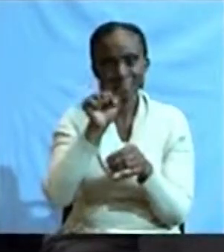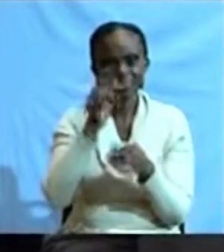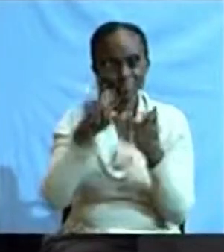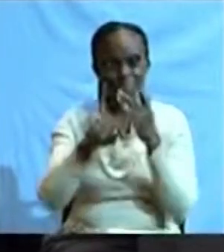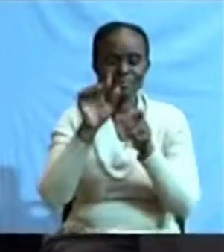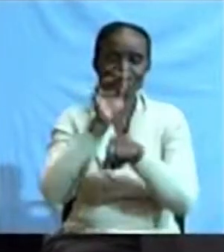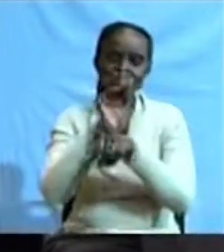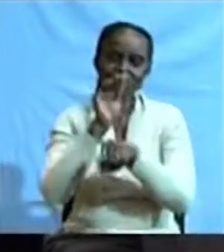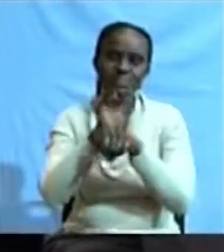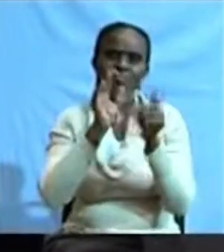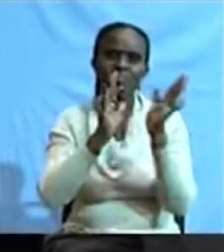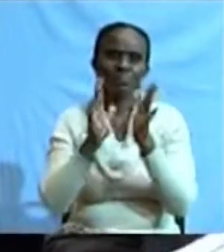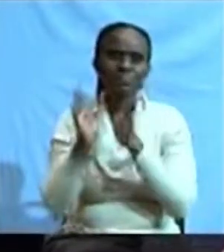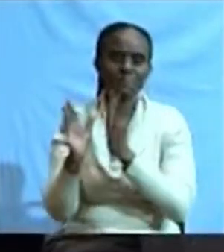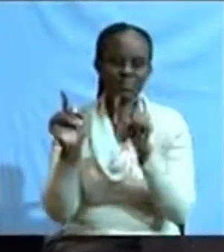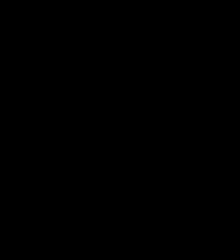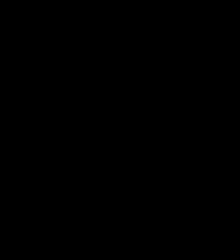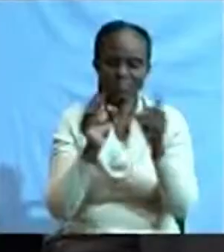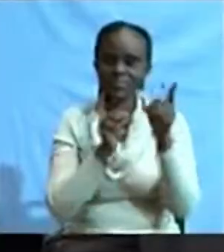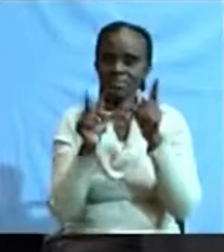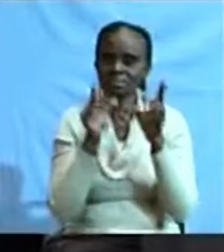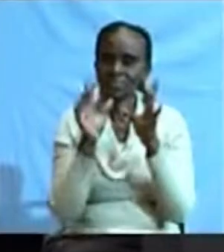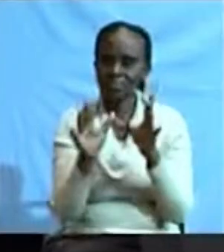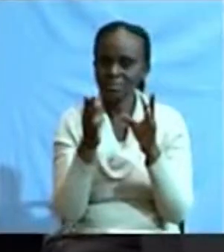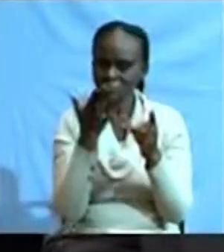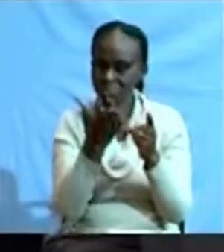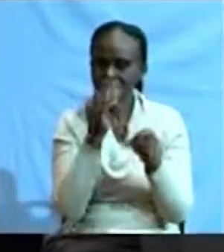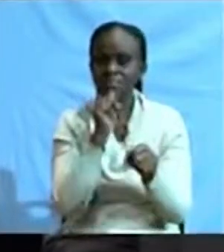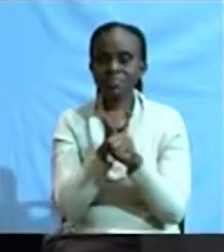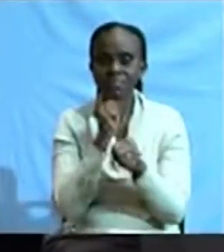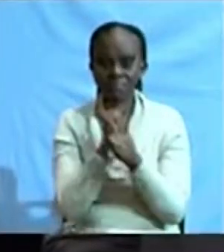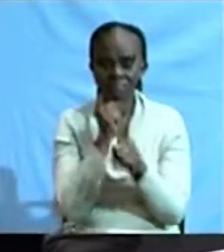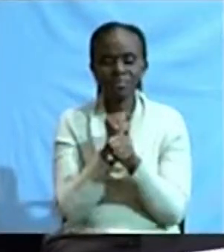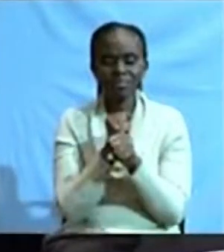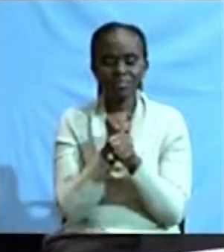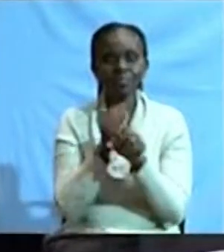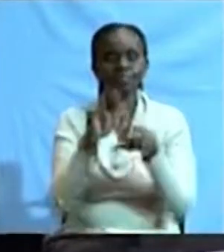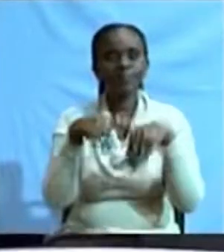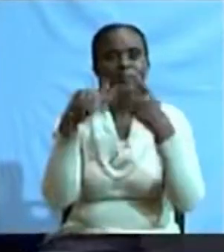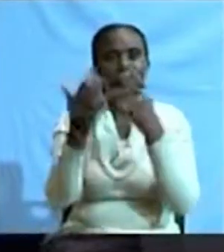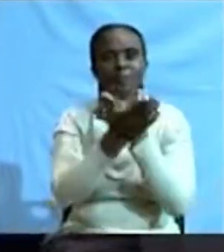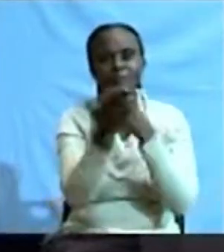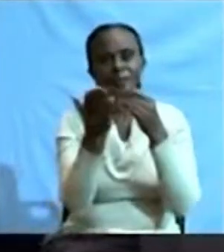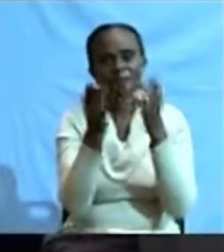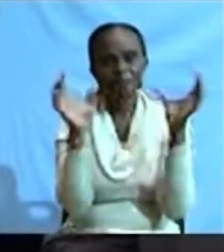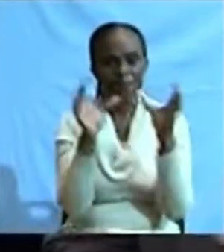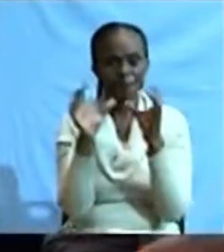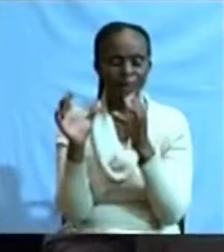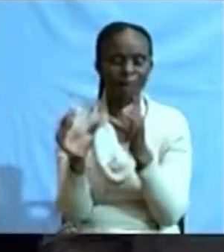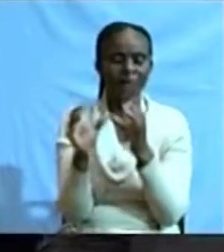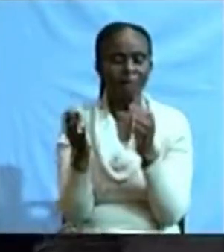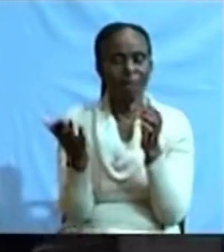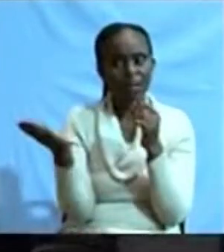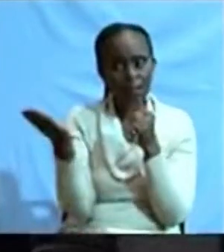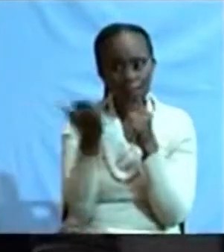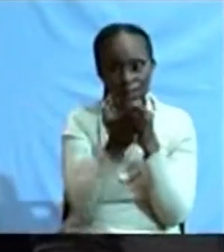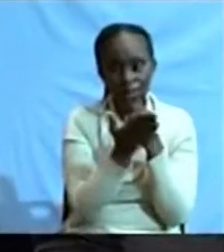the planners and the director of works give the Council? Did